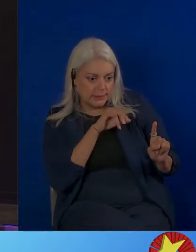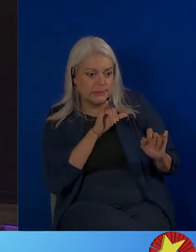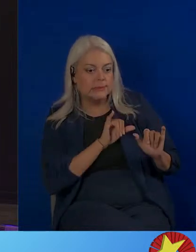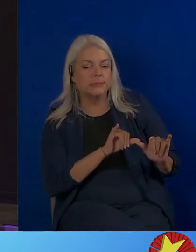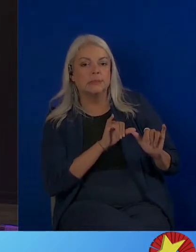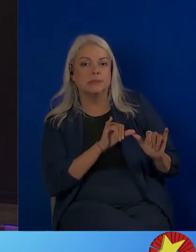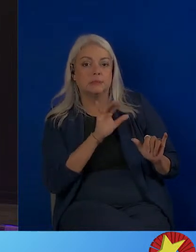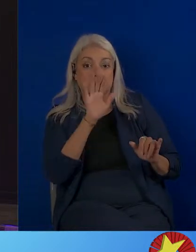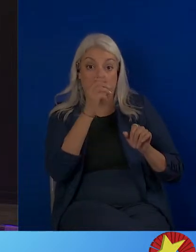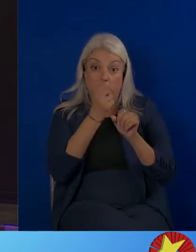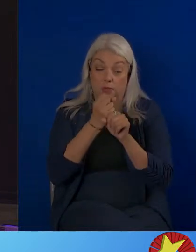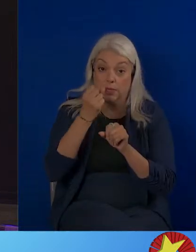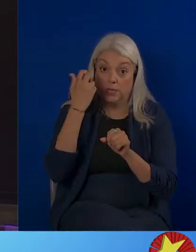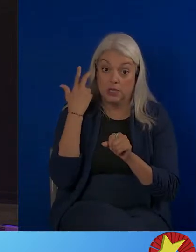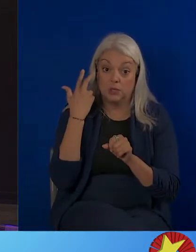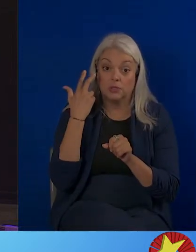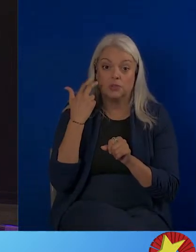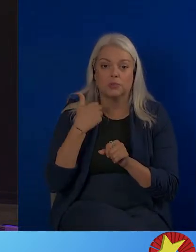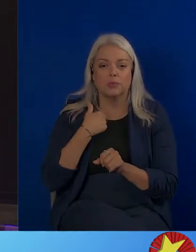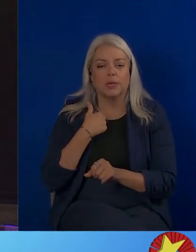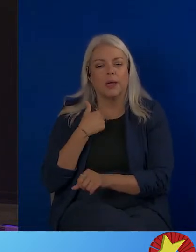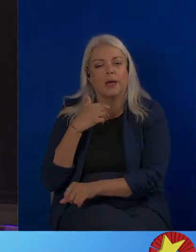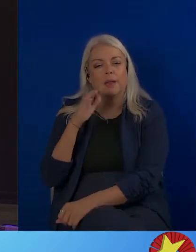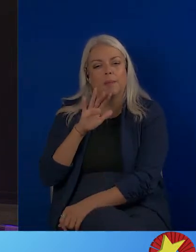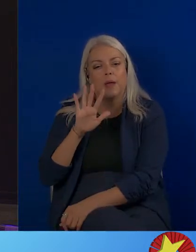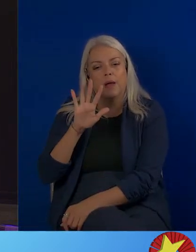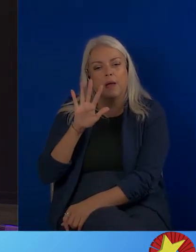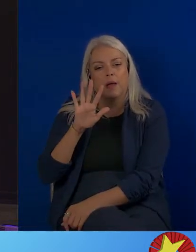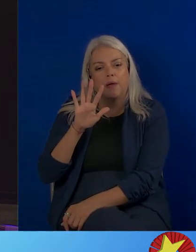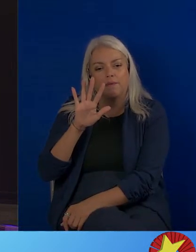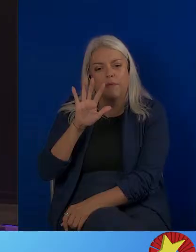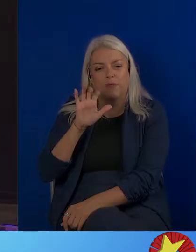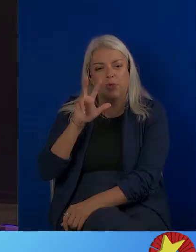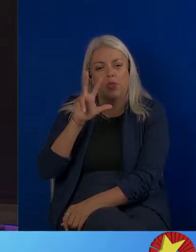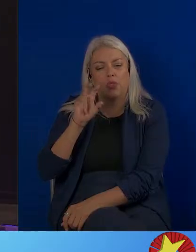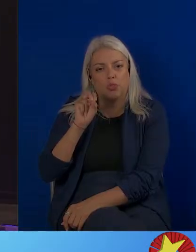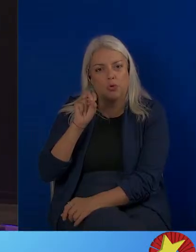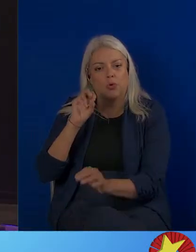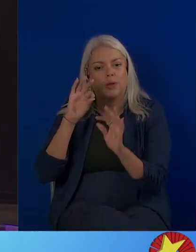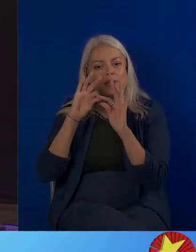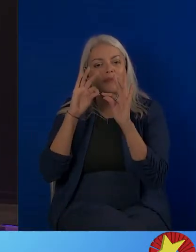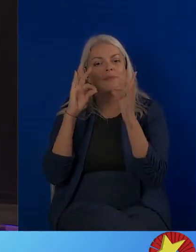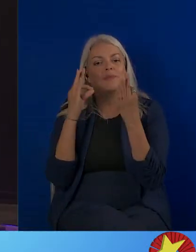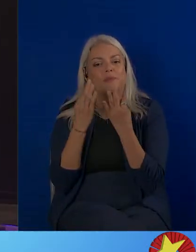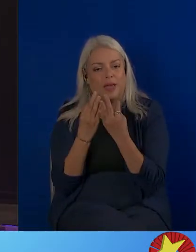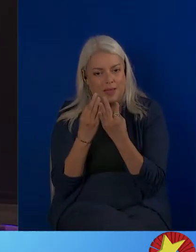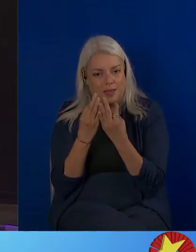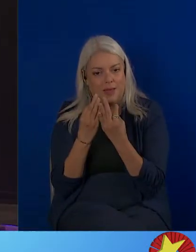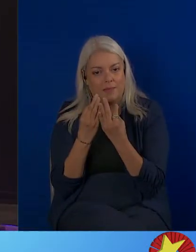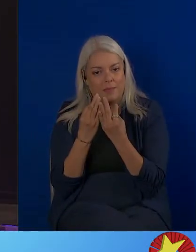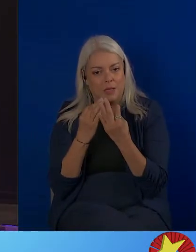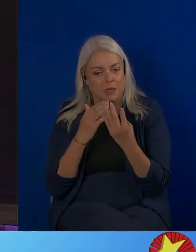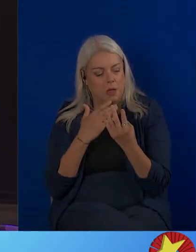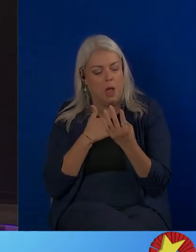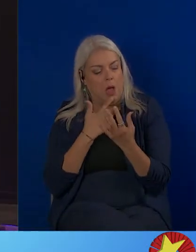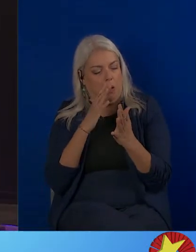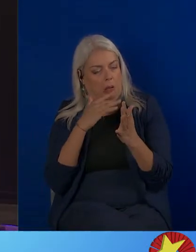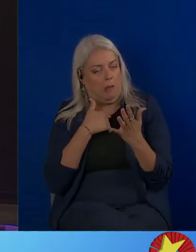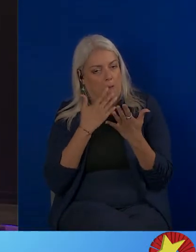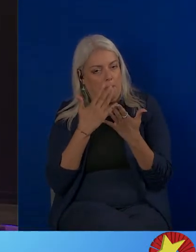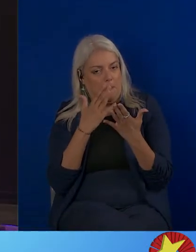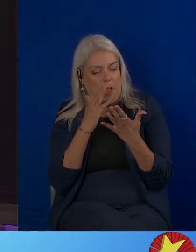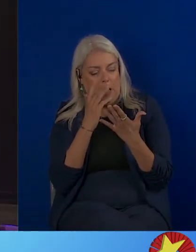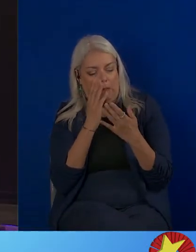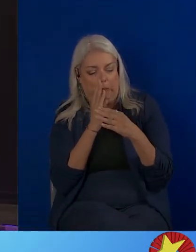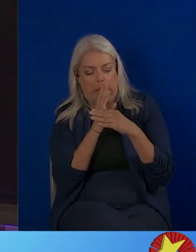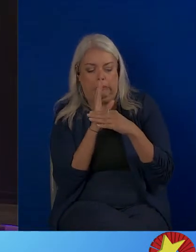3 years ago, we had about 530 families. If my numbers might be just